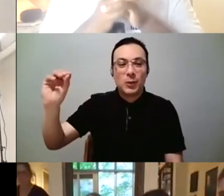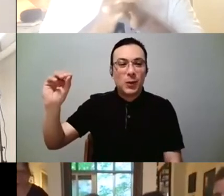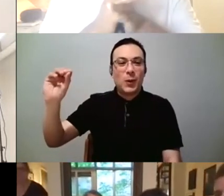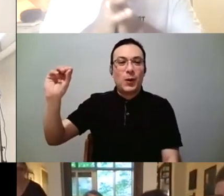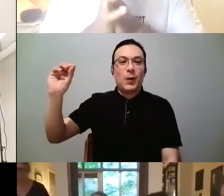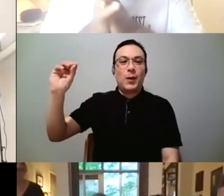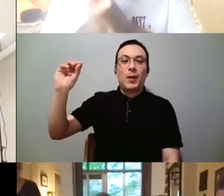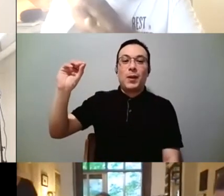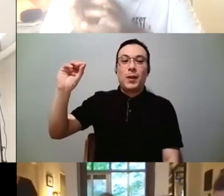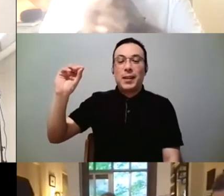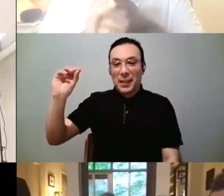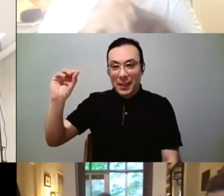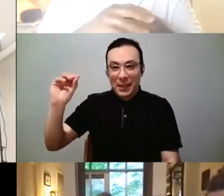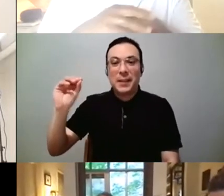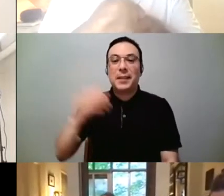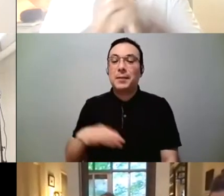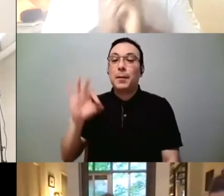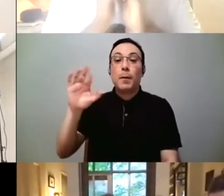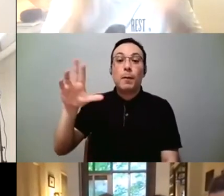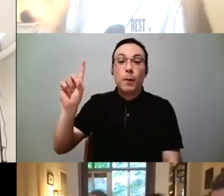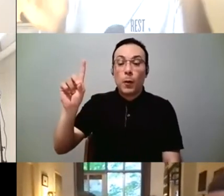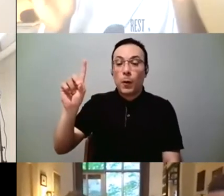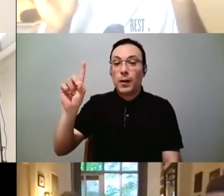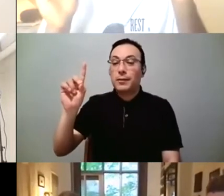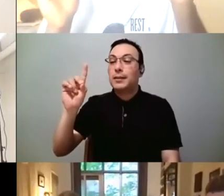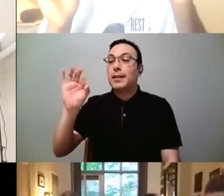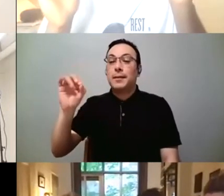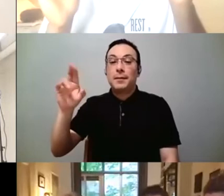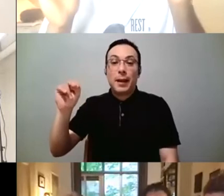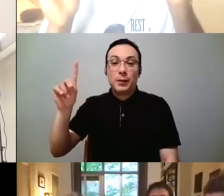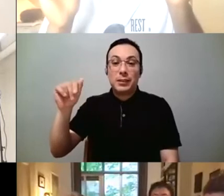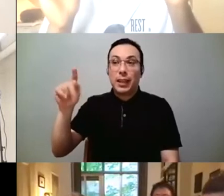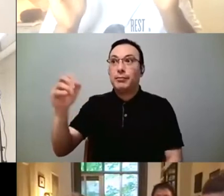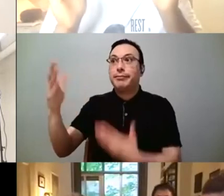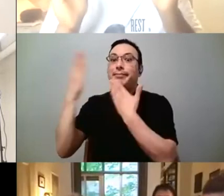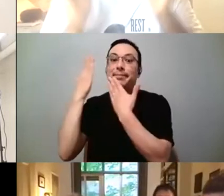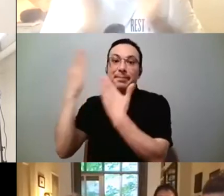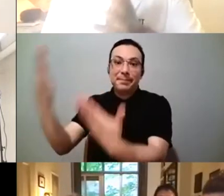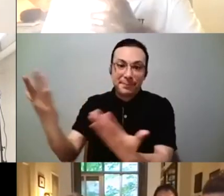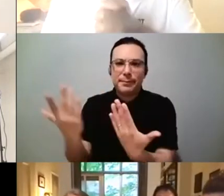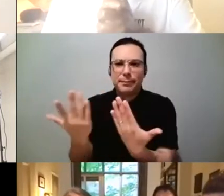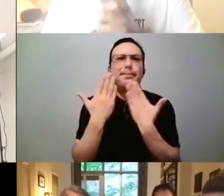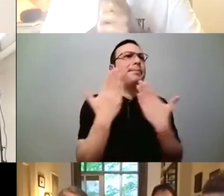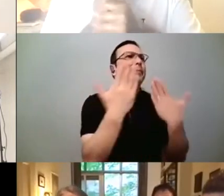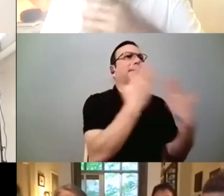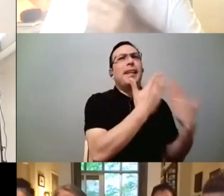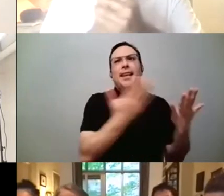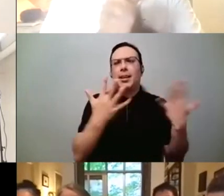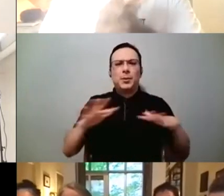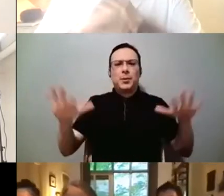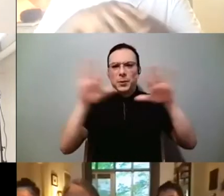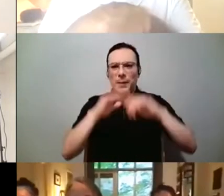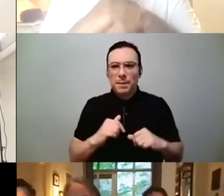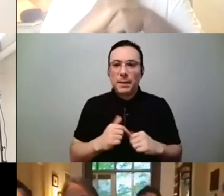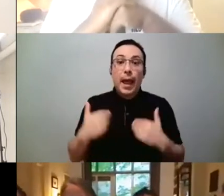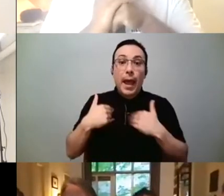Thanks to the Ford Foundation Gallery. mean, just thanks to everyone who, you know, to the folks providing ASL